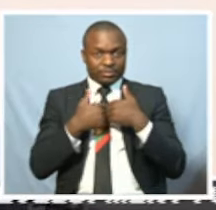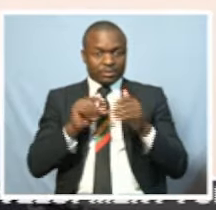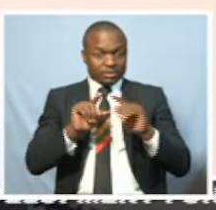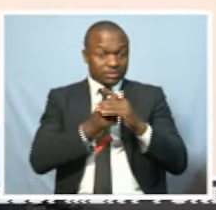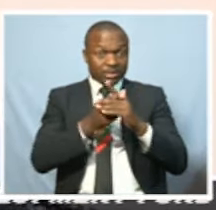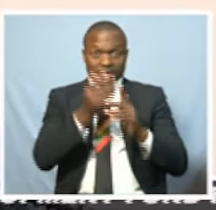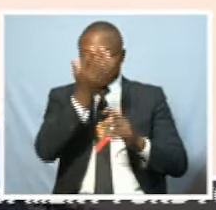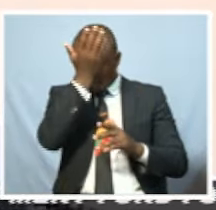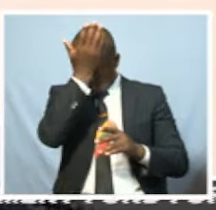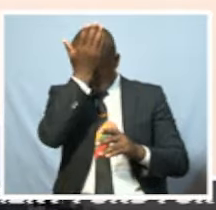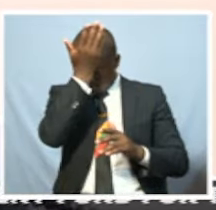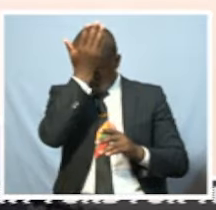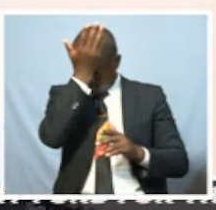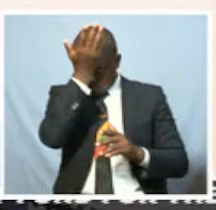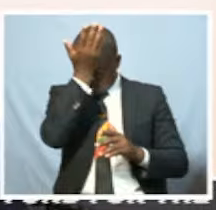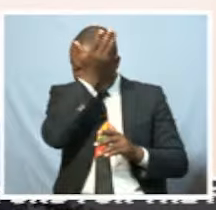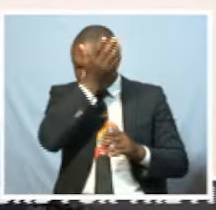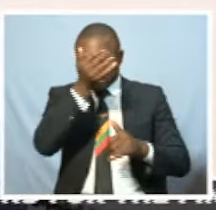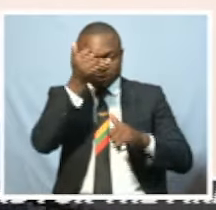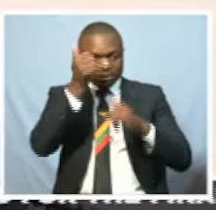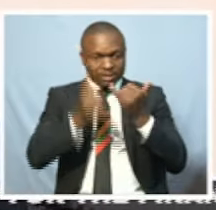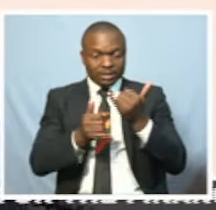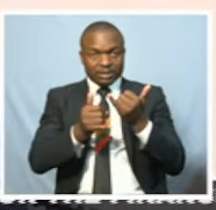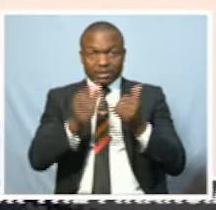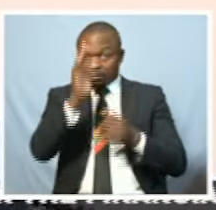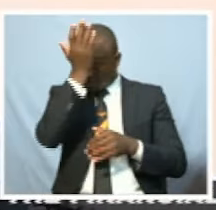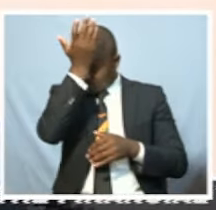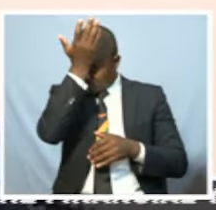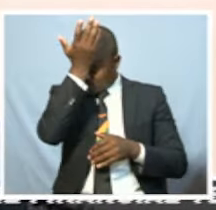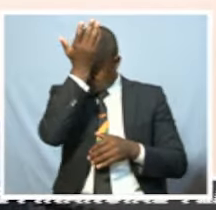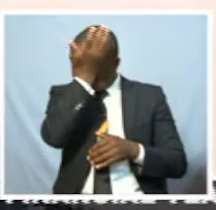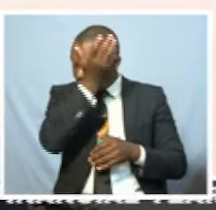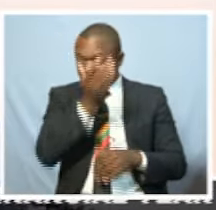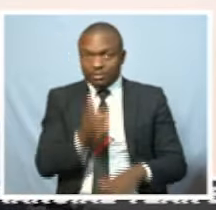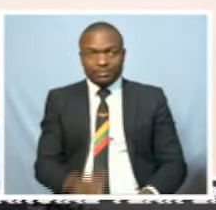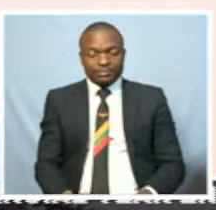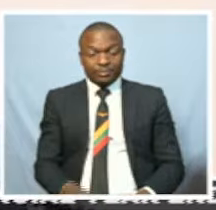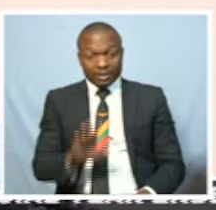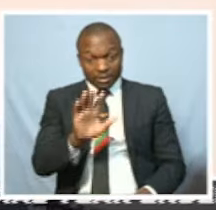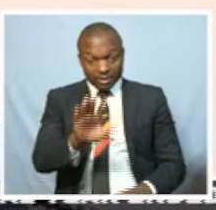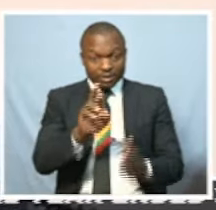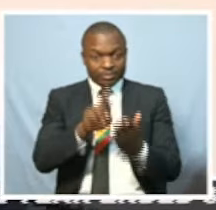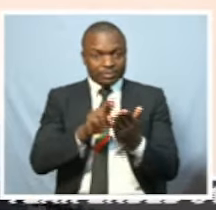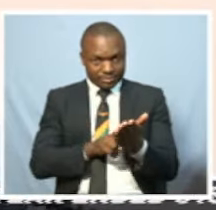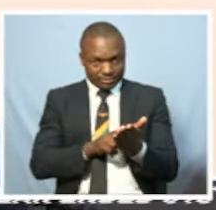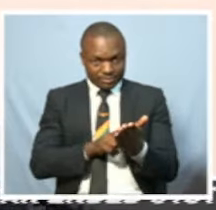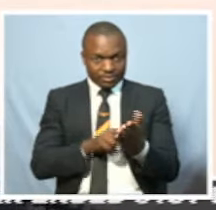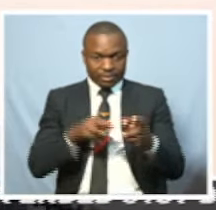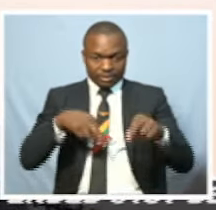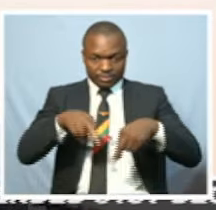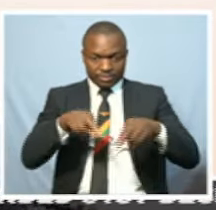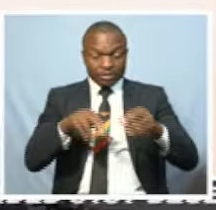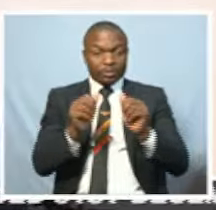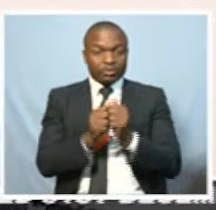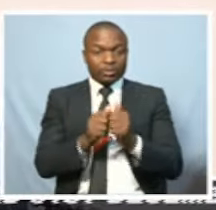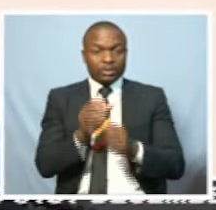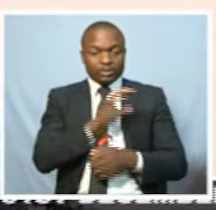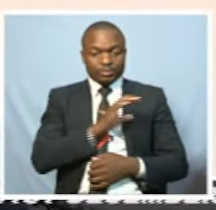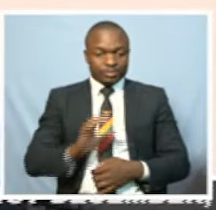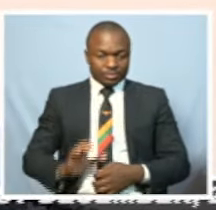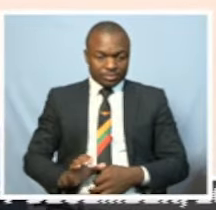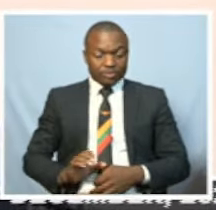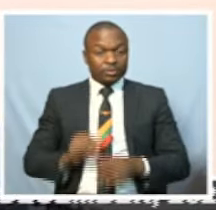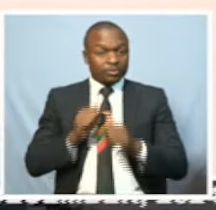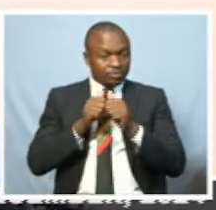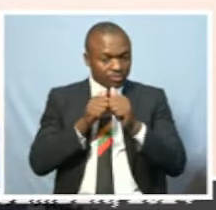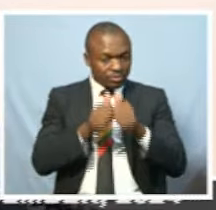date and the end date. And the terms and conditions in terms of relationship with the contractor is